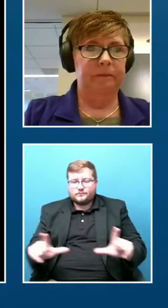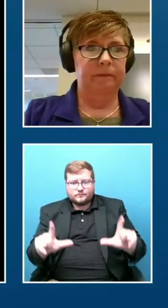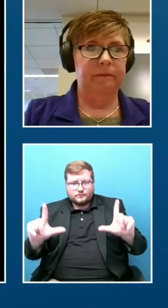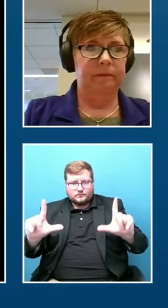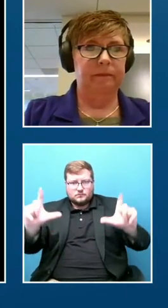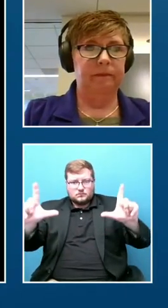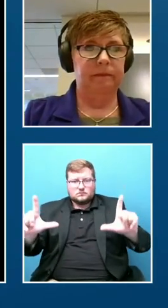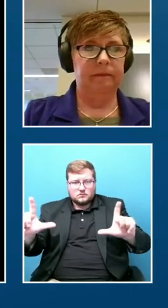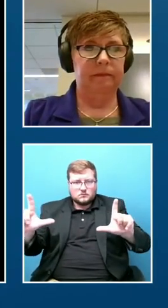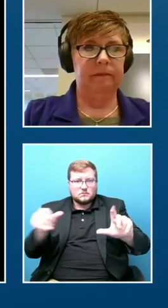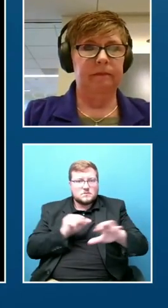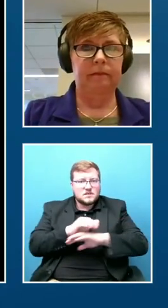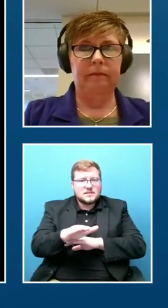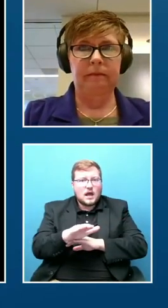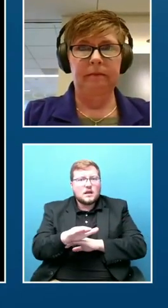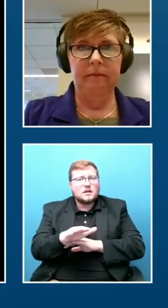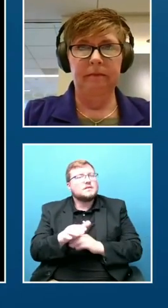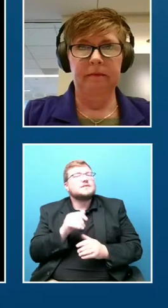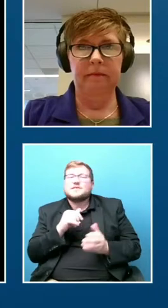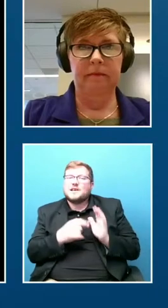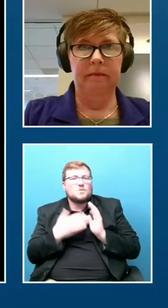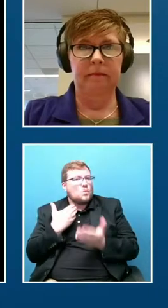not show that an email was sent.